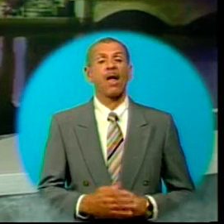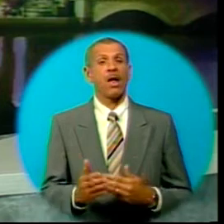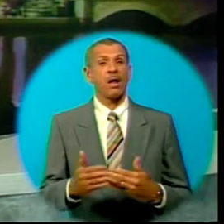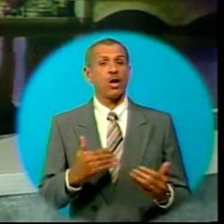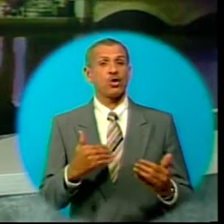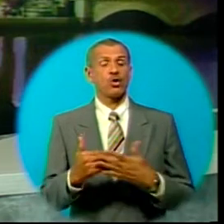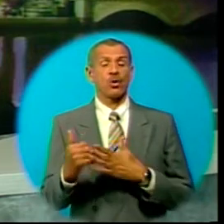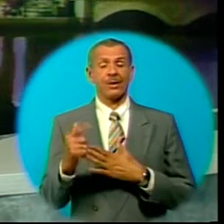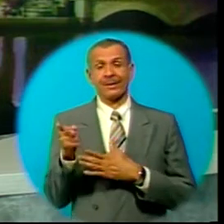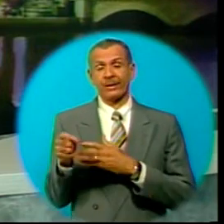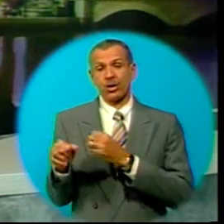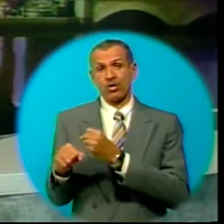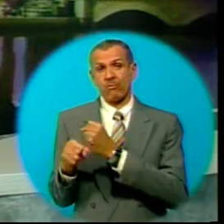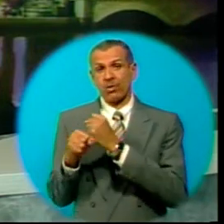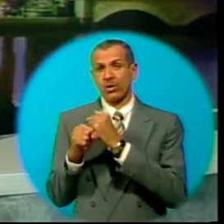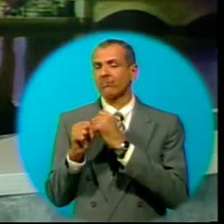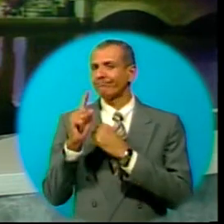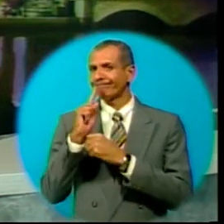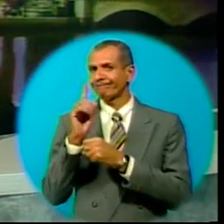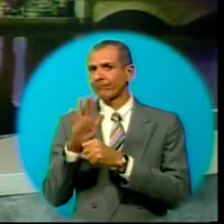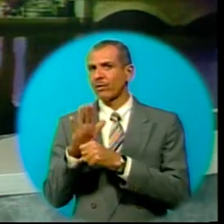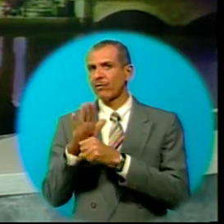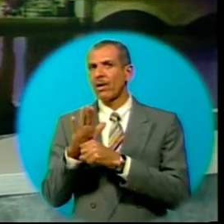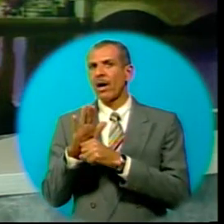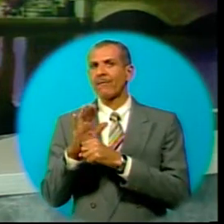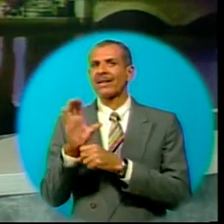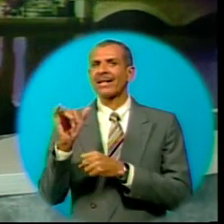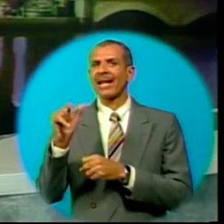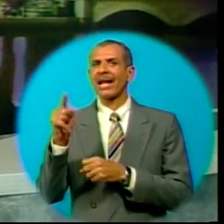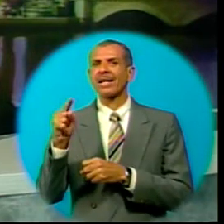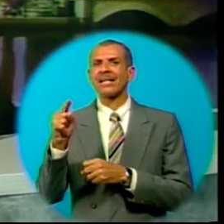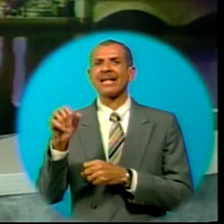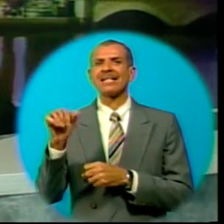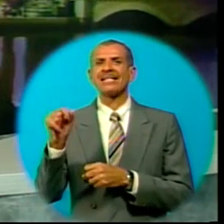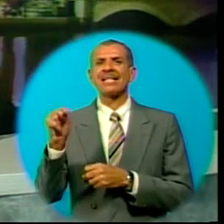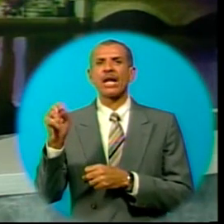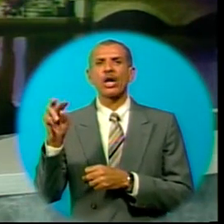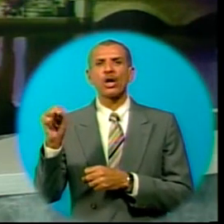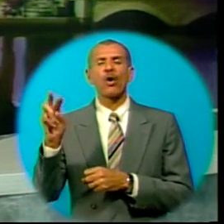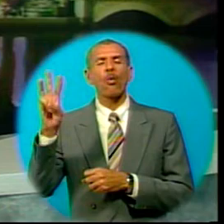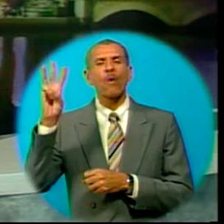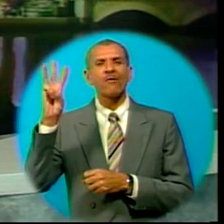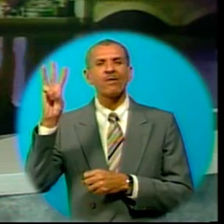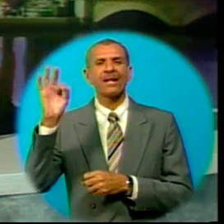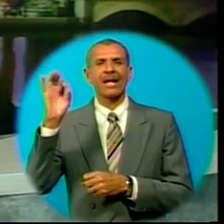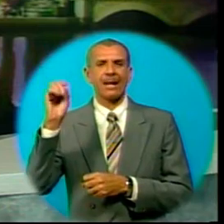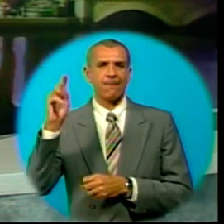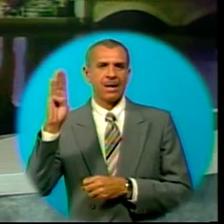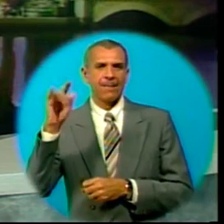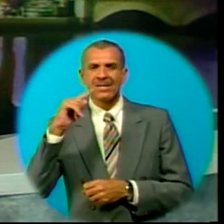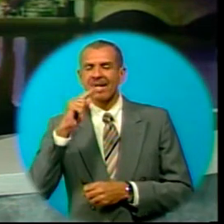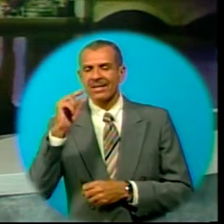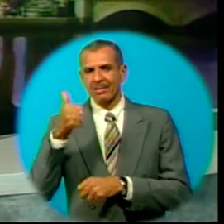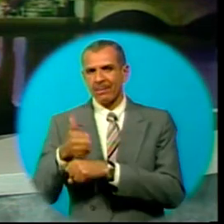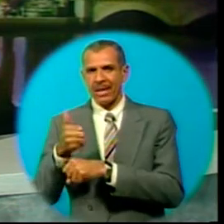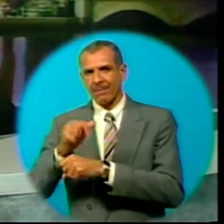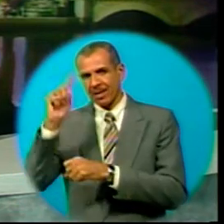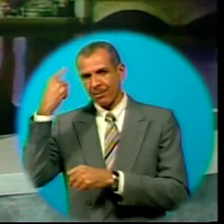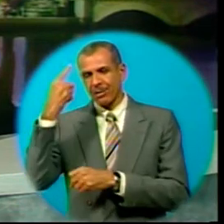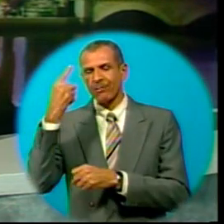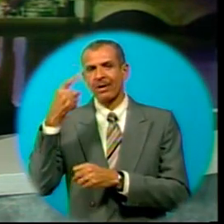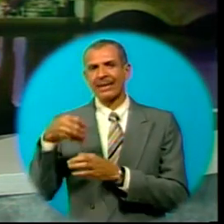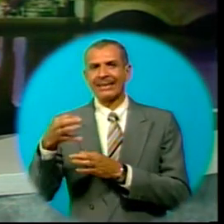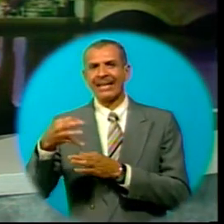although he supports the guarantee for CLECO, opposition Senator Wilfred Abrams says he blames government for the delay in bringing the matter to an